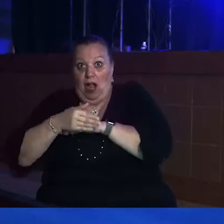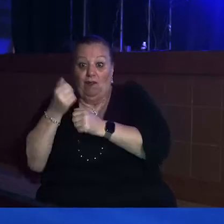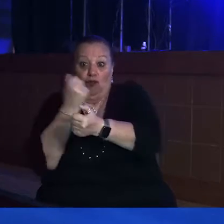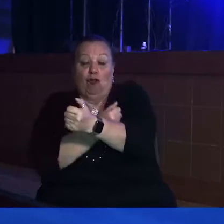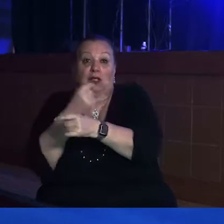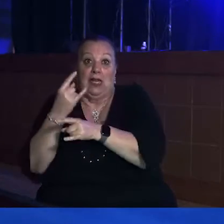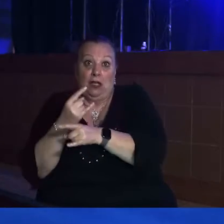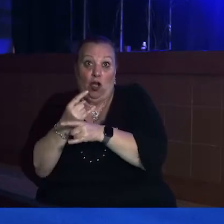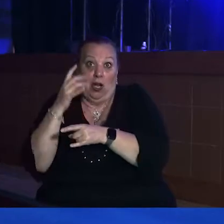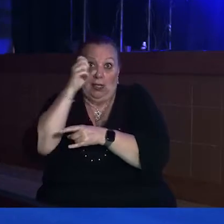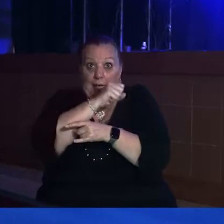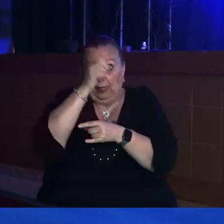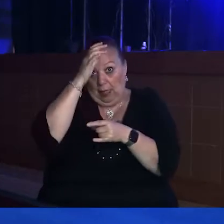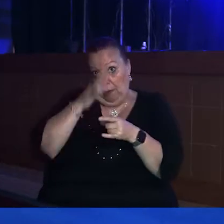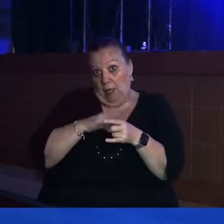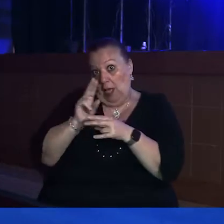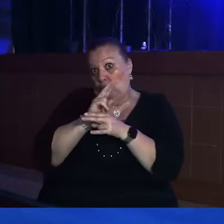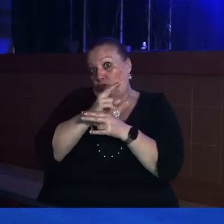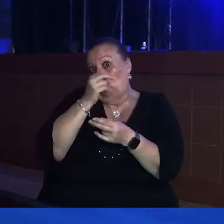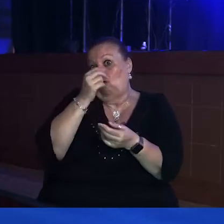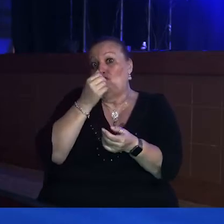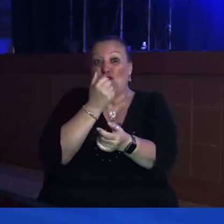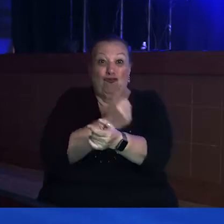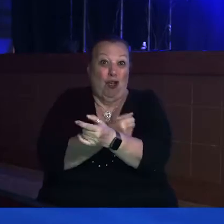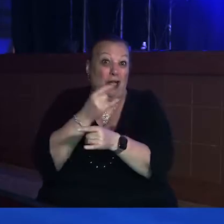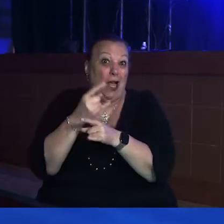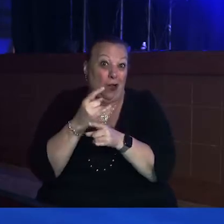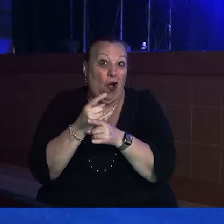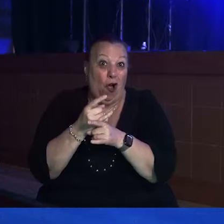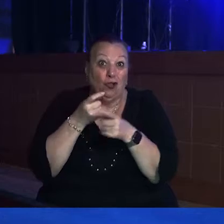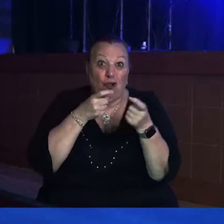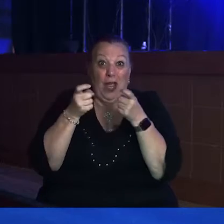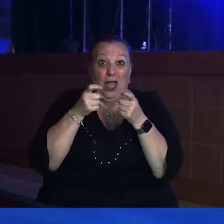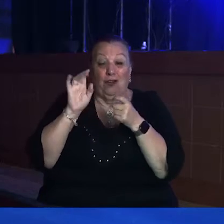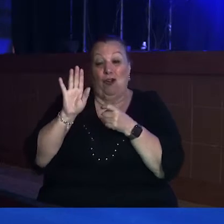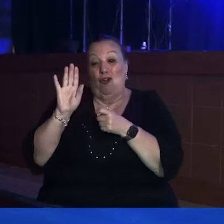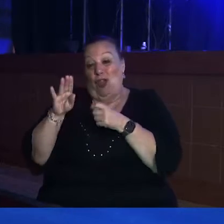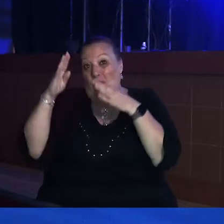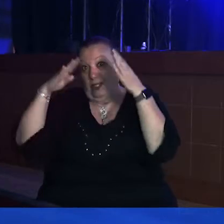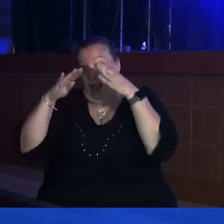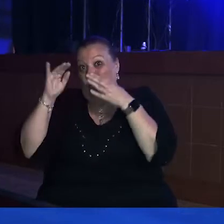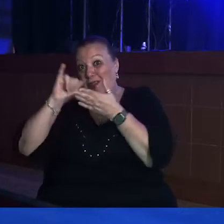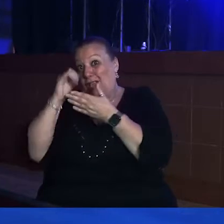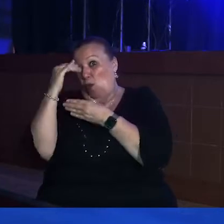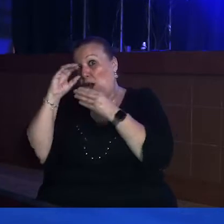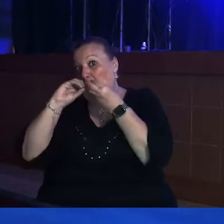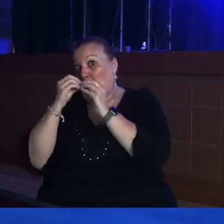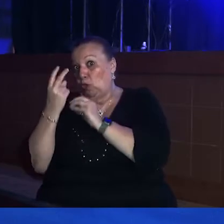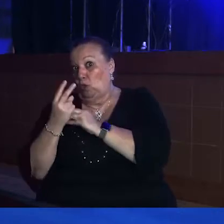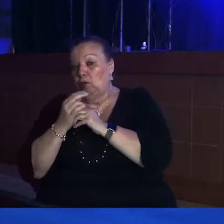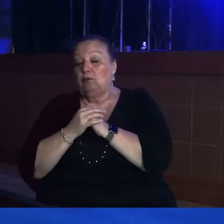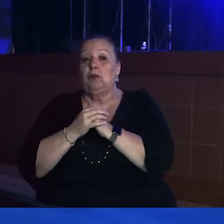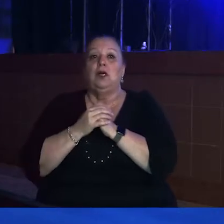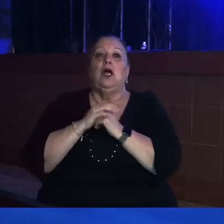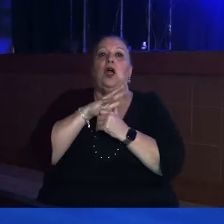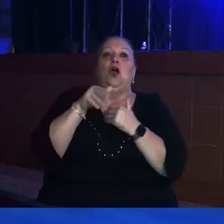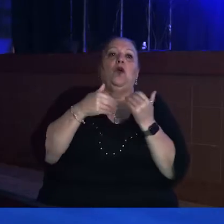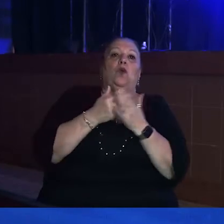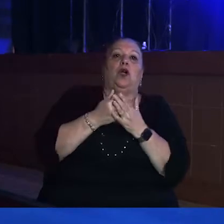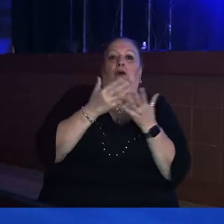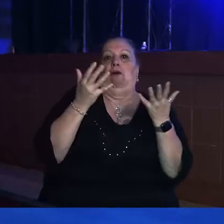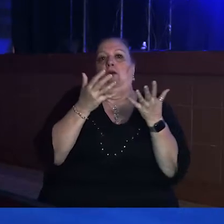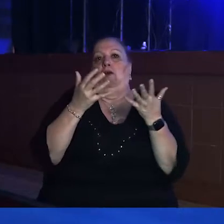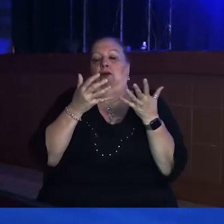men use drugs and alcohol to cope with anxiety, and that's why it's number two. And we all cope, we all